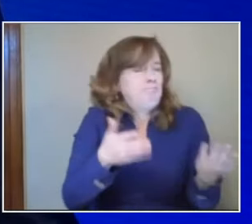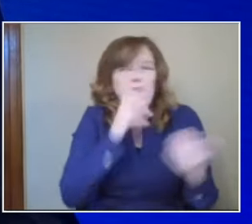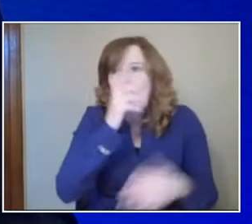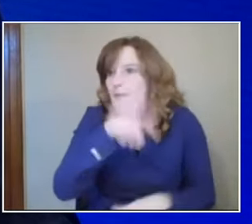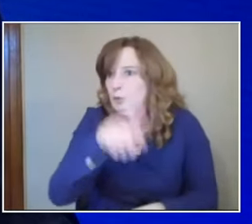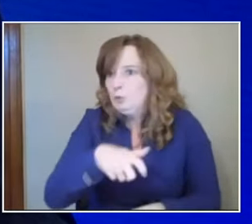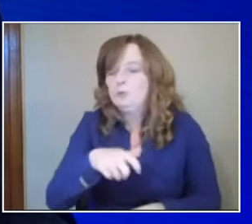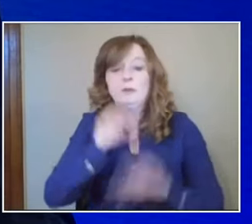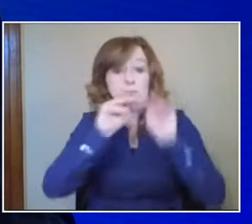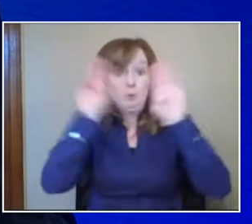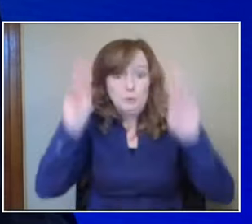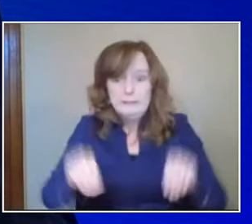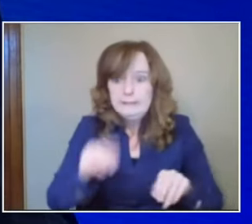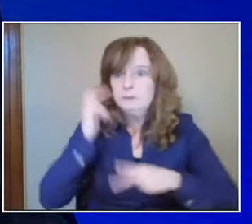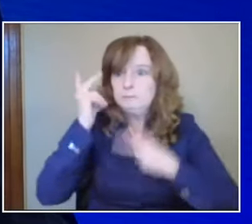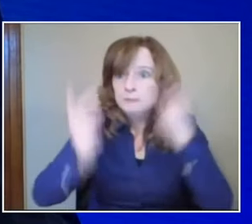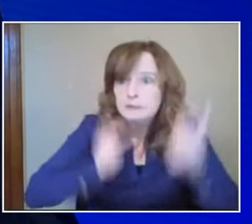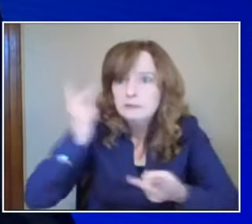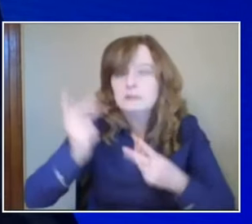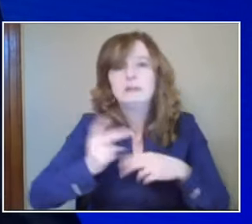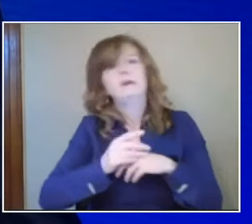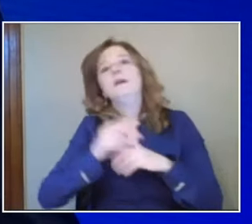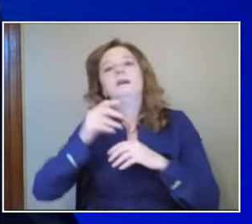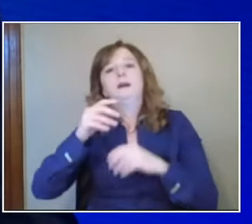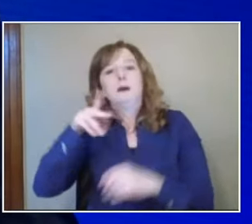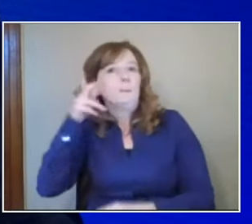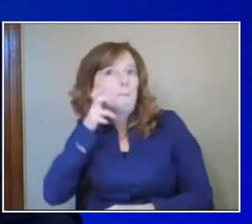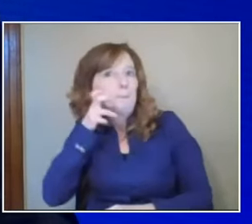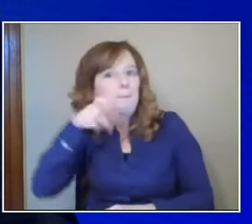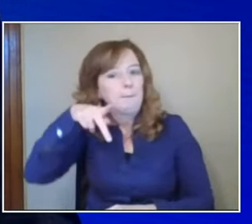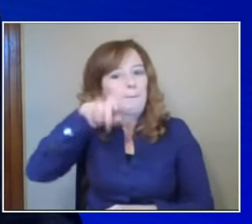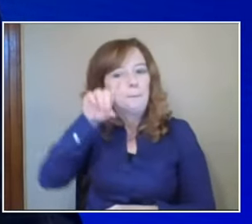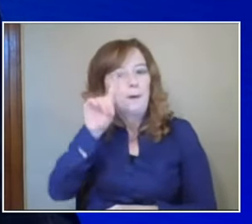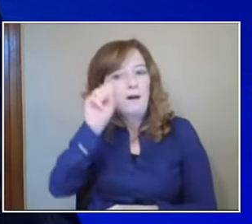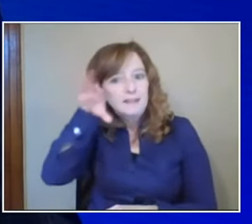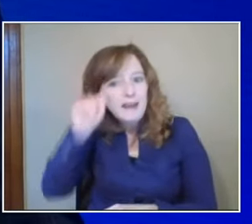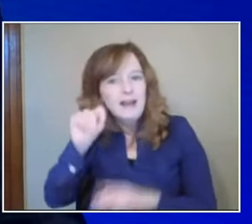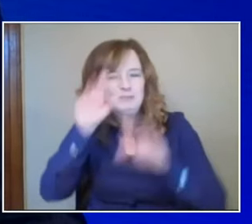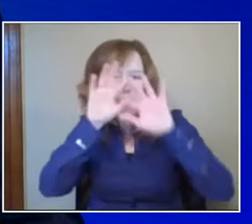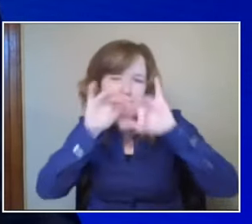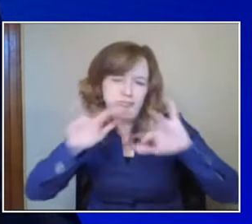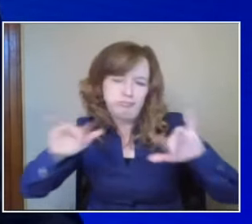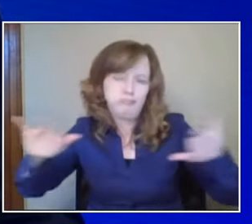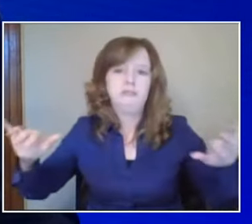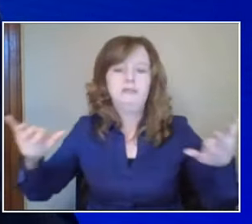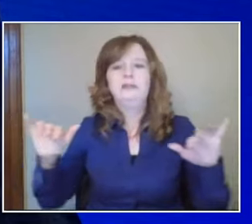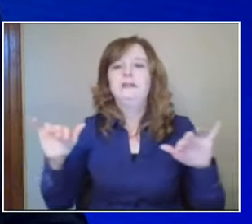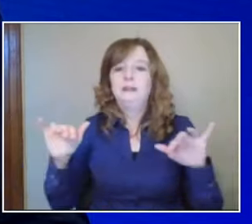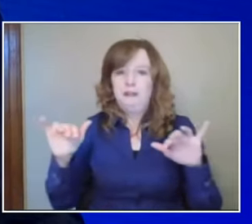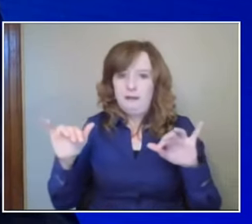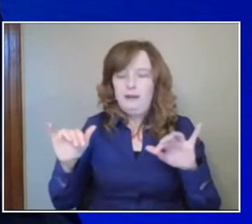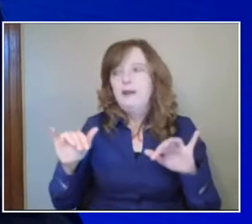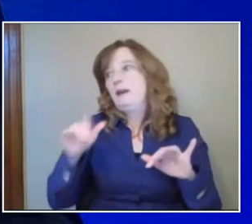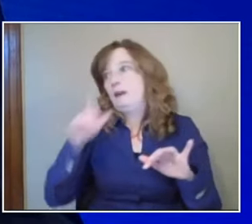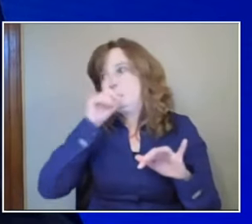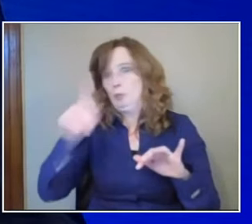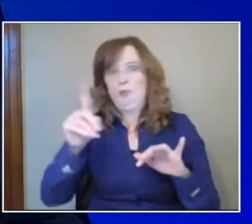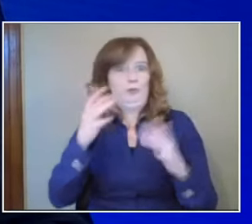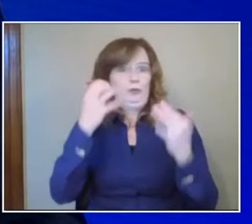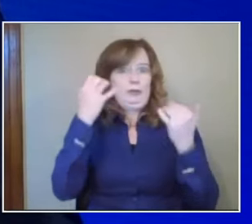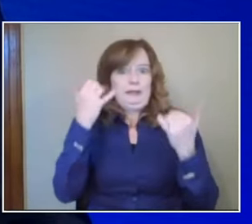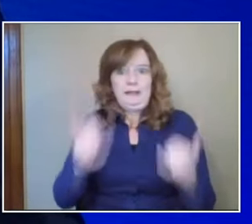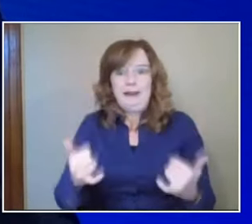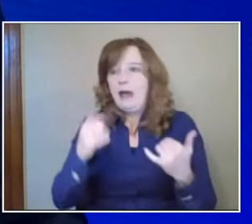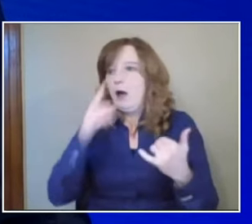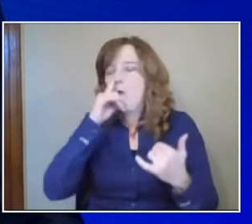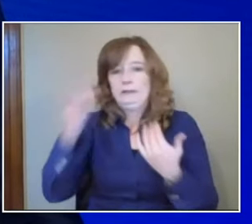magazines. There are lots of ways to feed your brain. And it has never been so easy to connect to the people at the leading edge